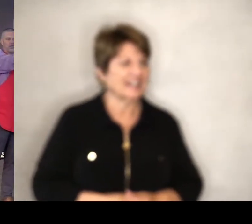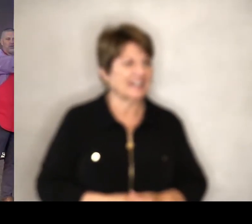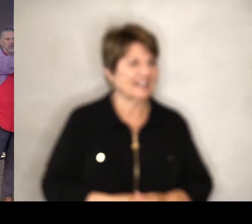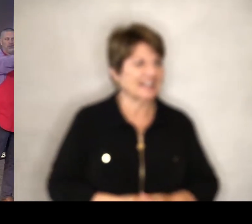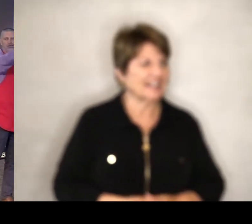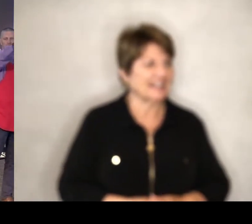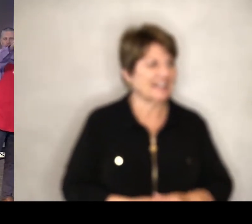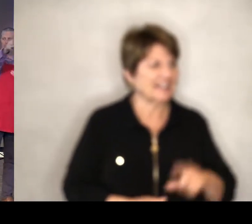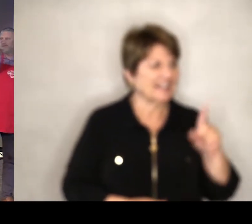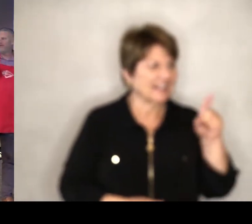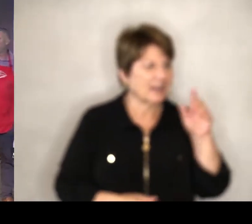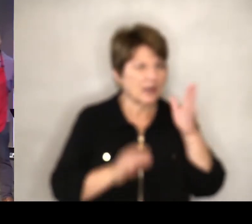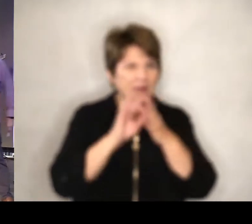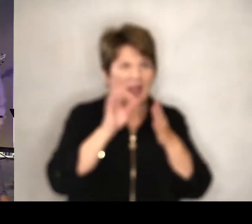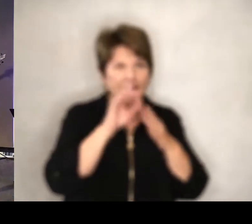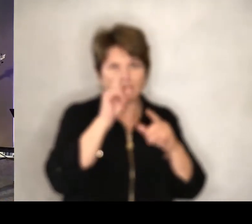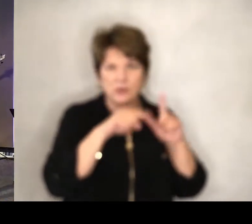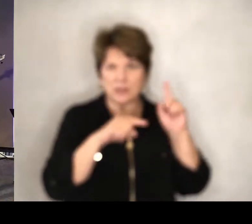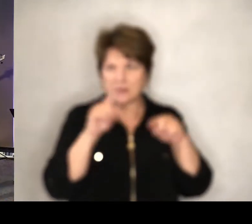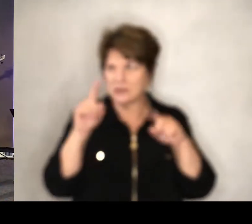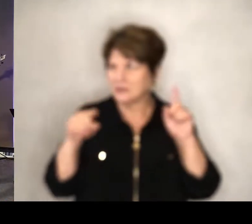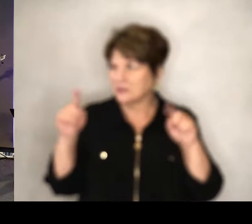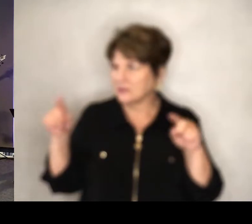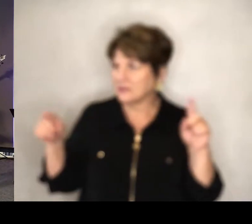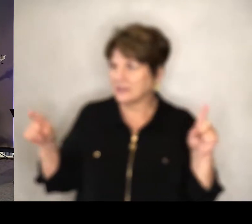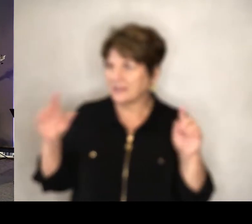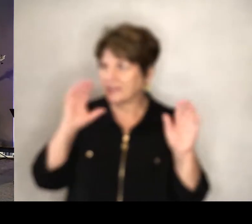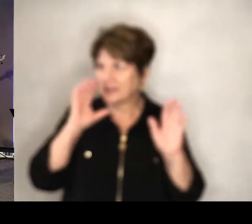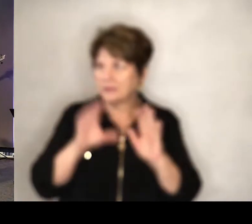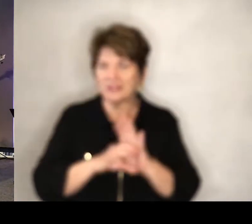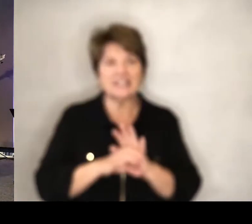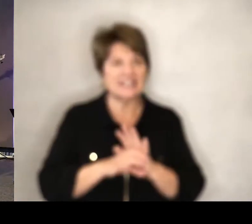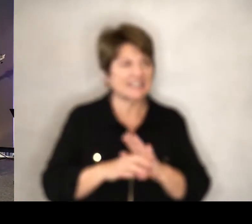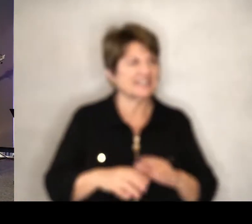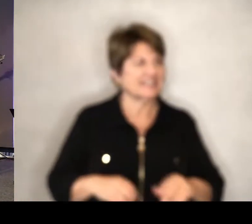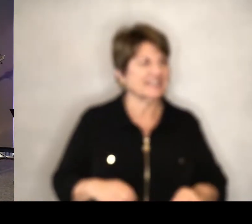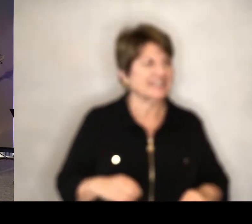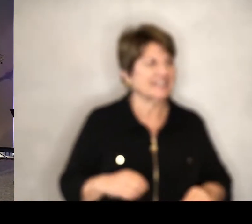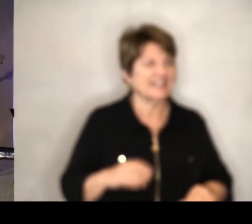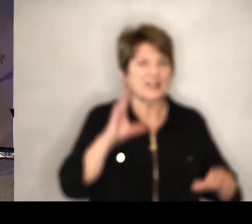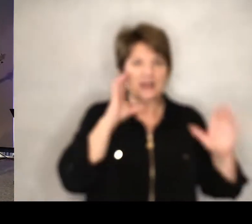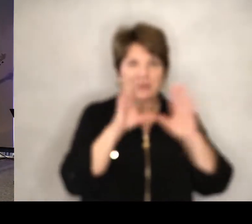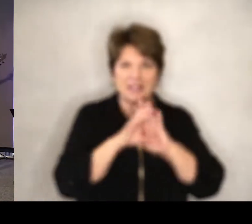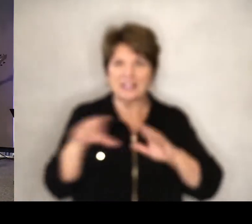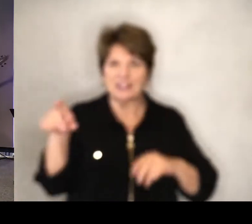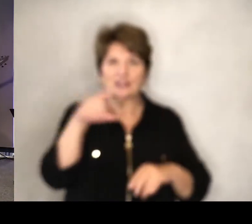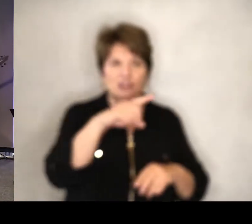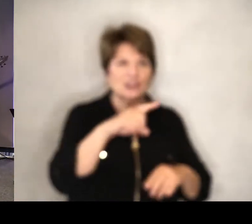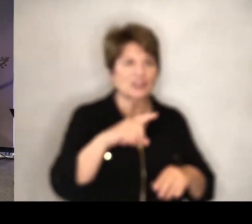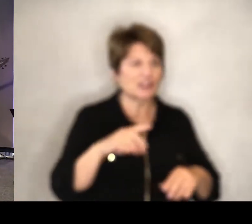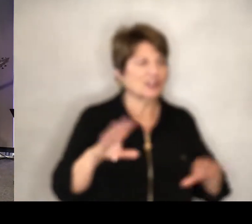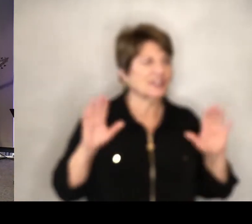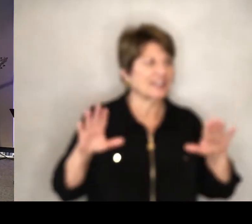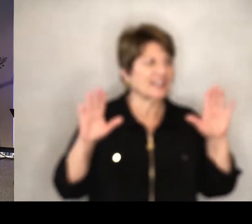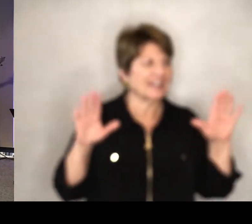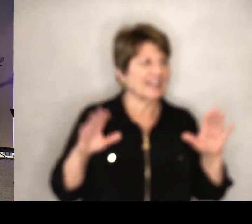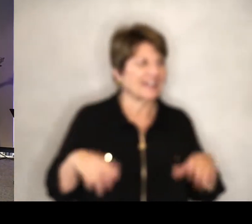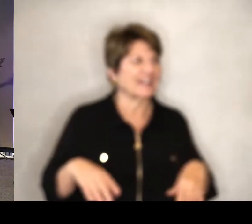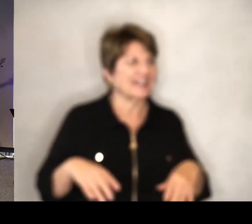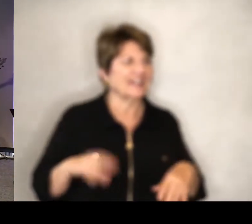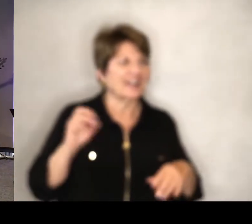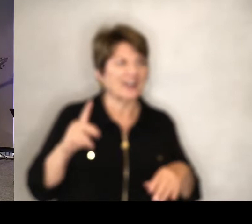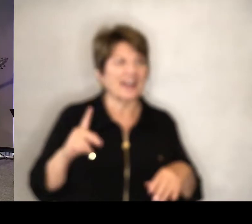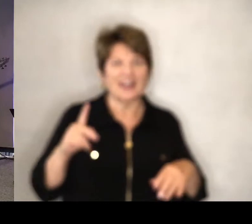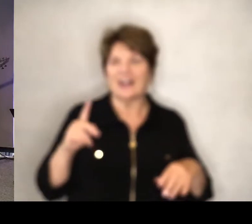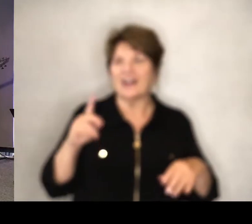I got going once. Hold on. 2, 3, 4, 5. Sure. So you got a picture? Good. Okay, picture. Uh-huh. Picture. Stay standing. You guys are doing great. Thank you so much.